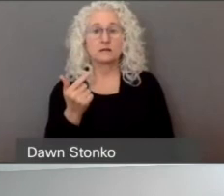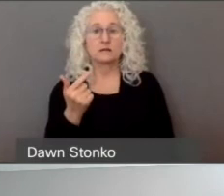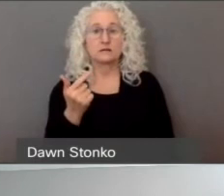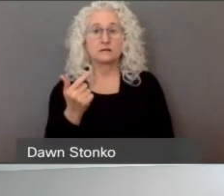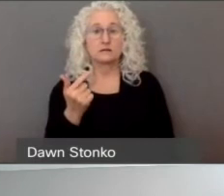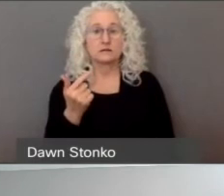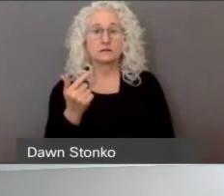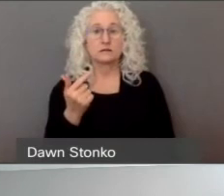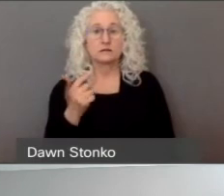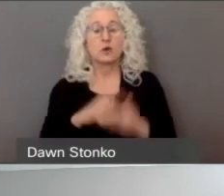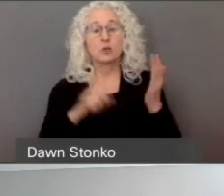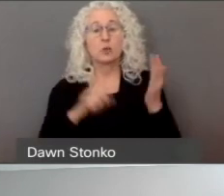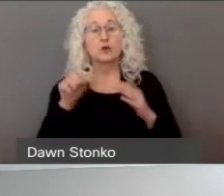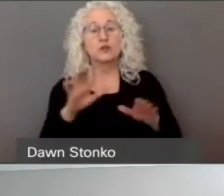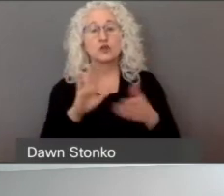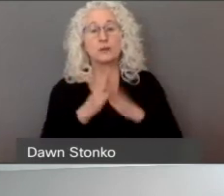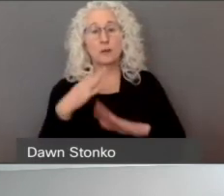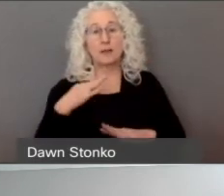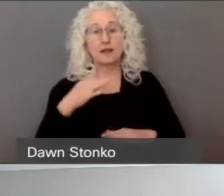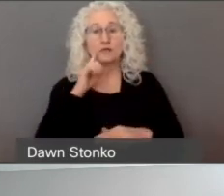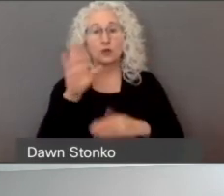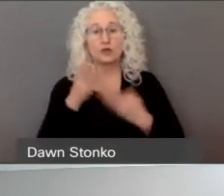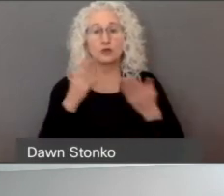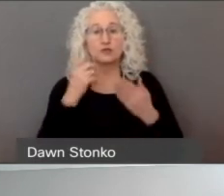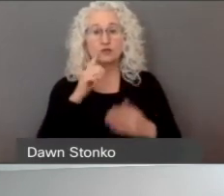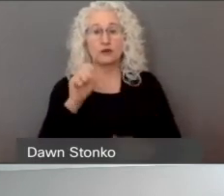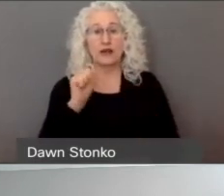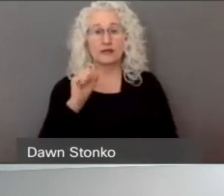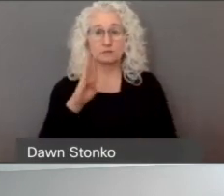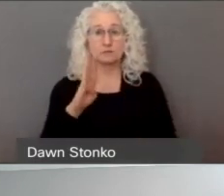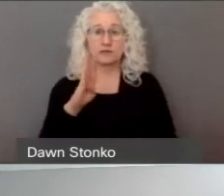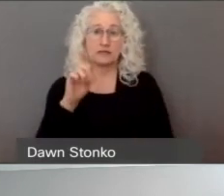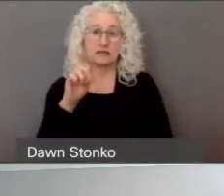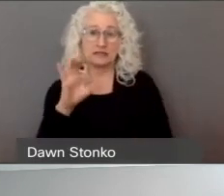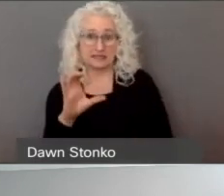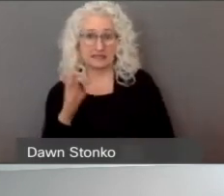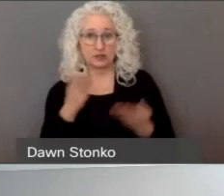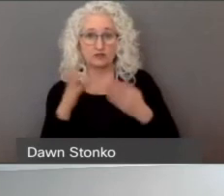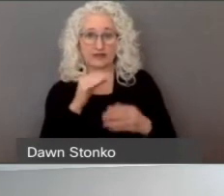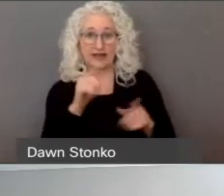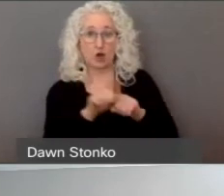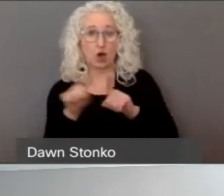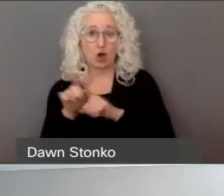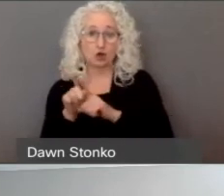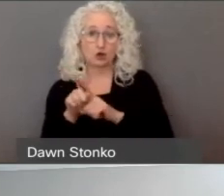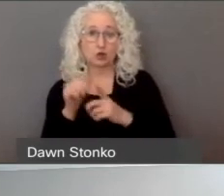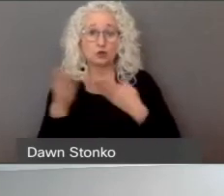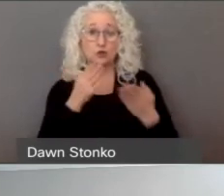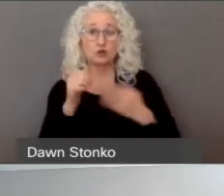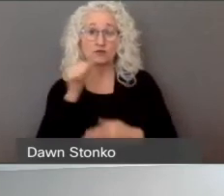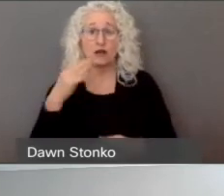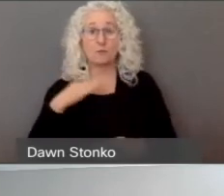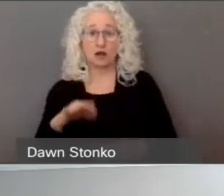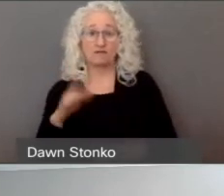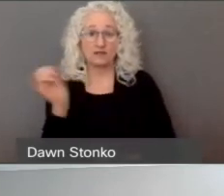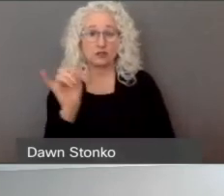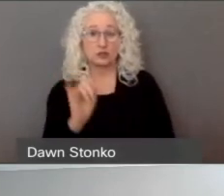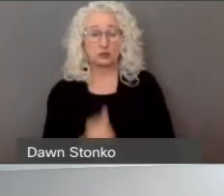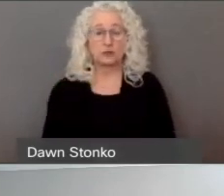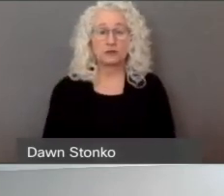What do you need to do to be eligible for your services for the SBDC services? And also, do you serve nonprofits too?